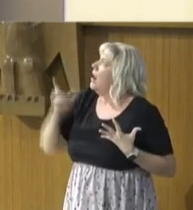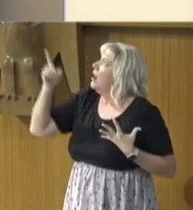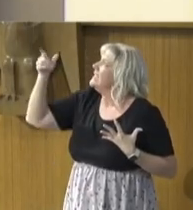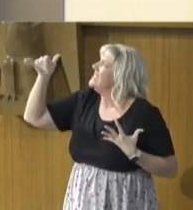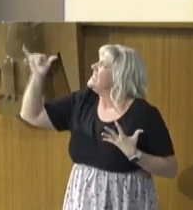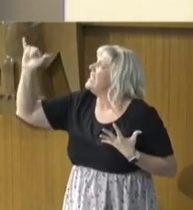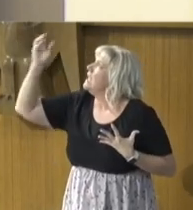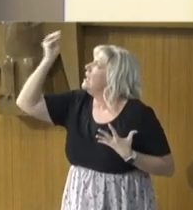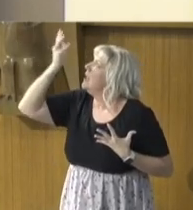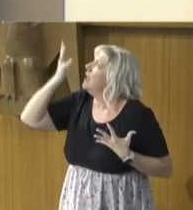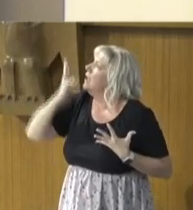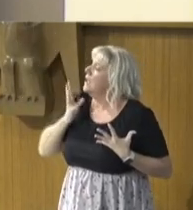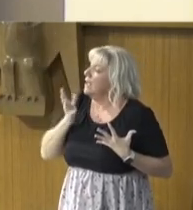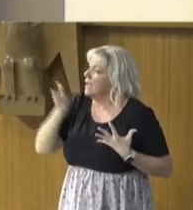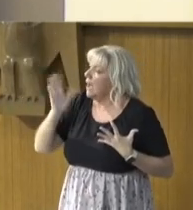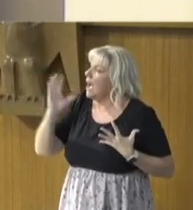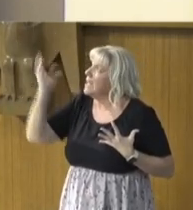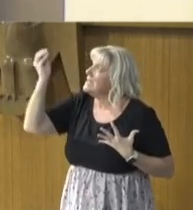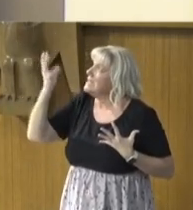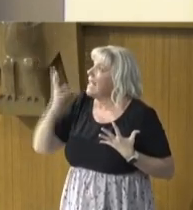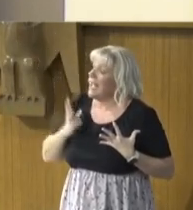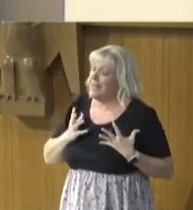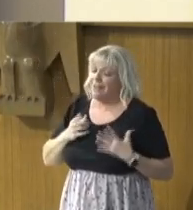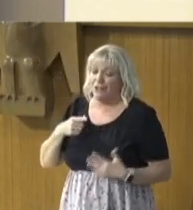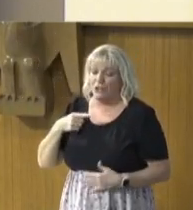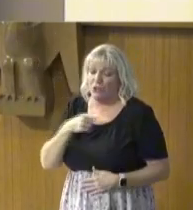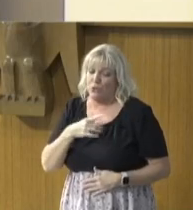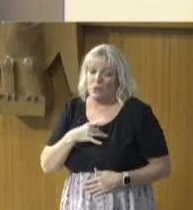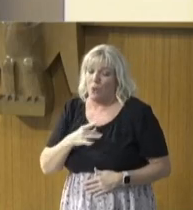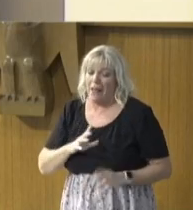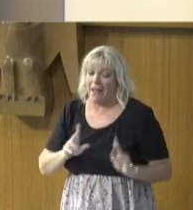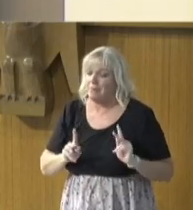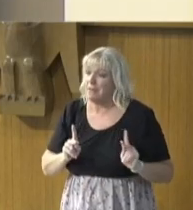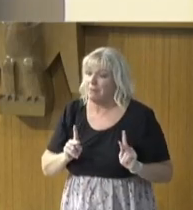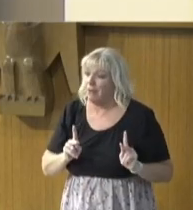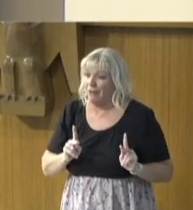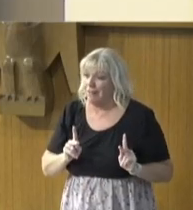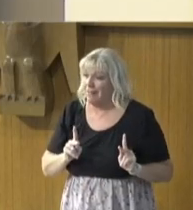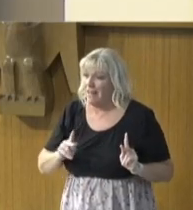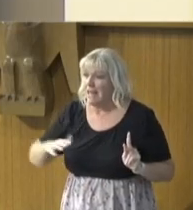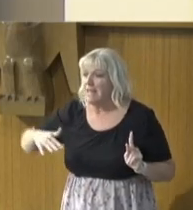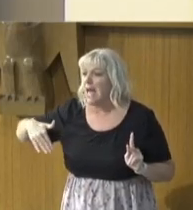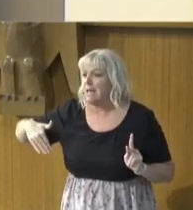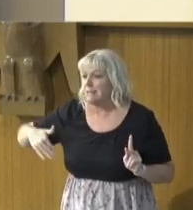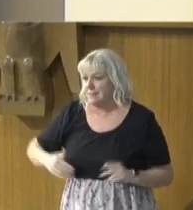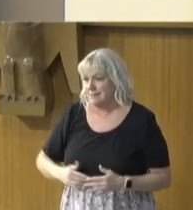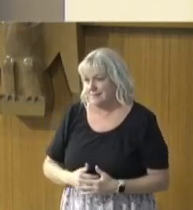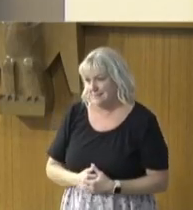small voice, God said, you don't even like people. Yet.